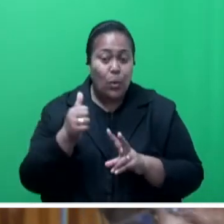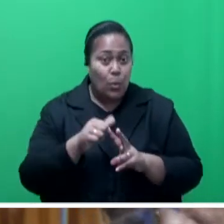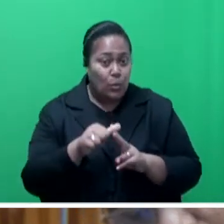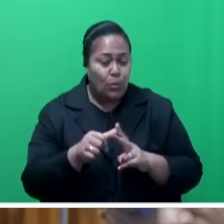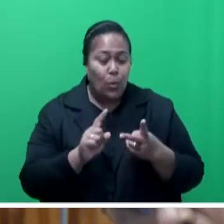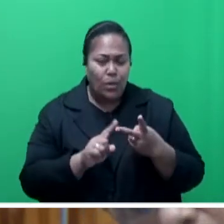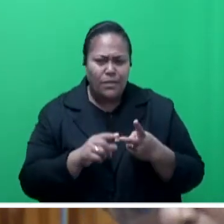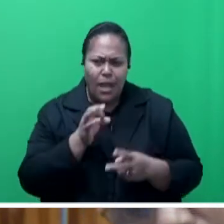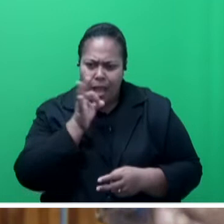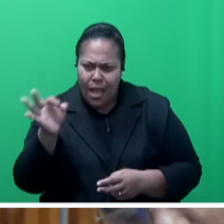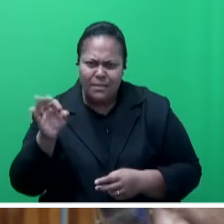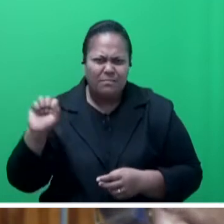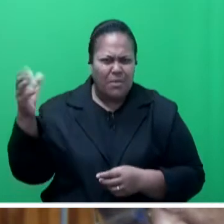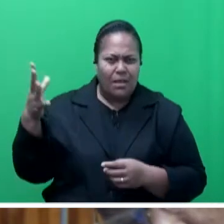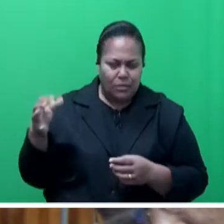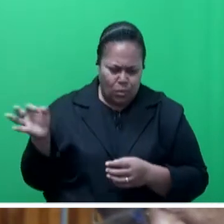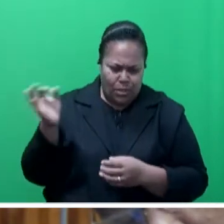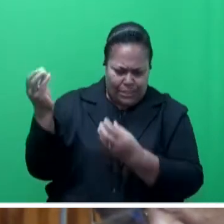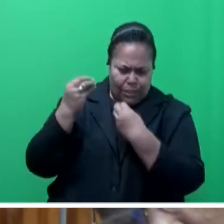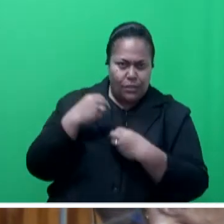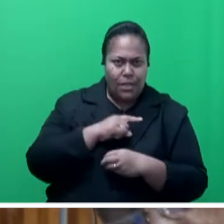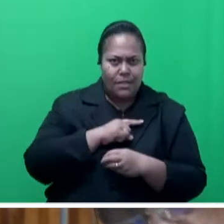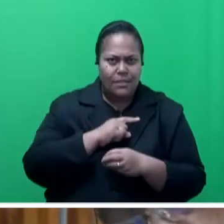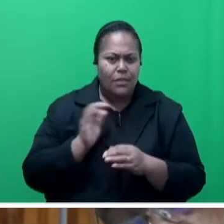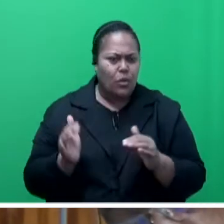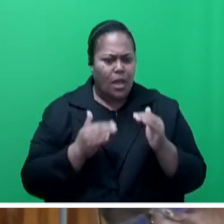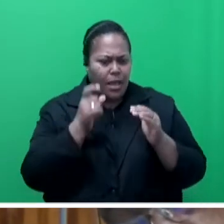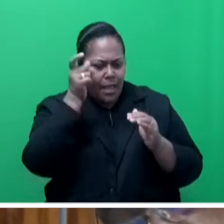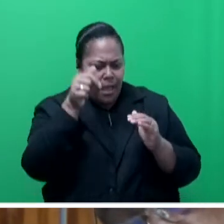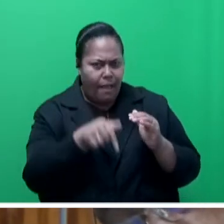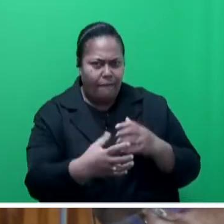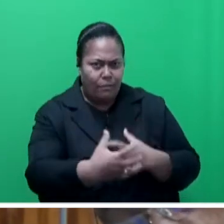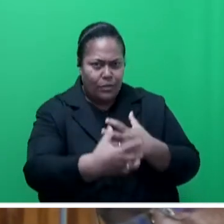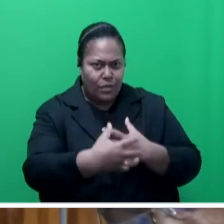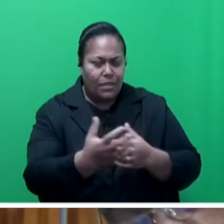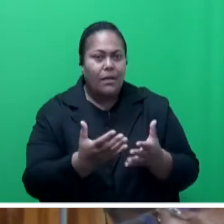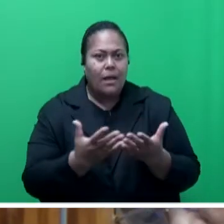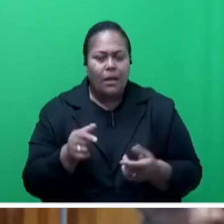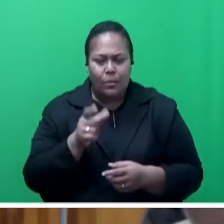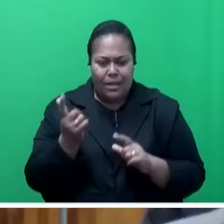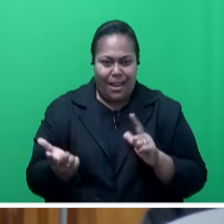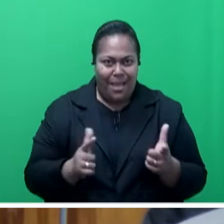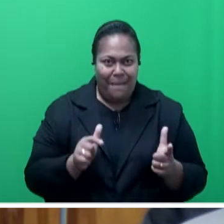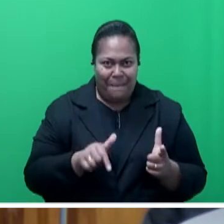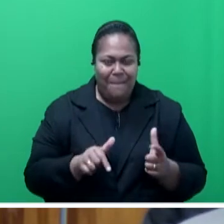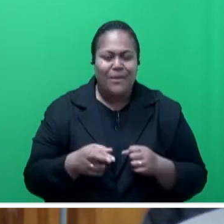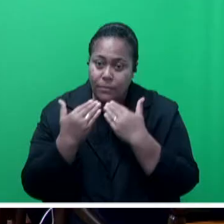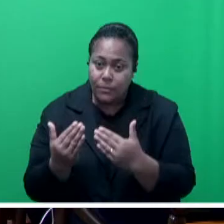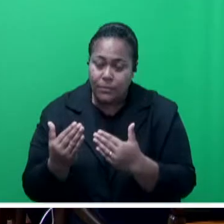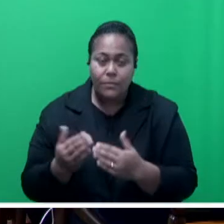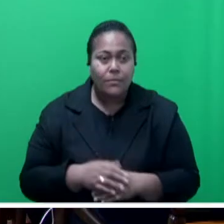a standard of care and also ensure that the biomedical equipment is actually has a service context and fixed on a regular